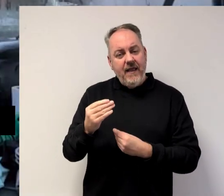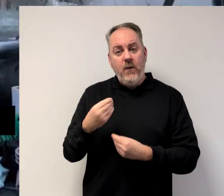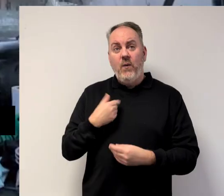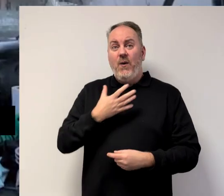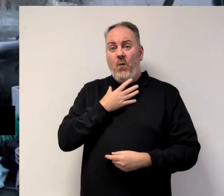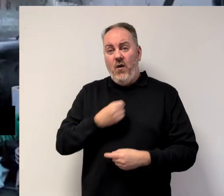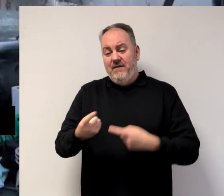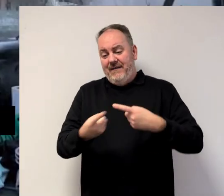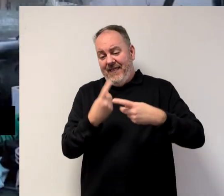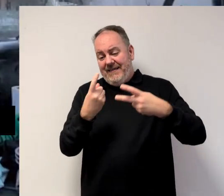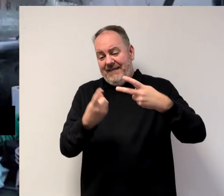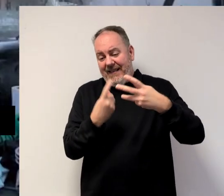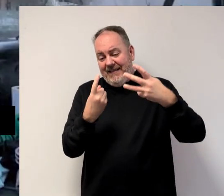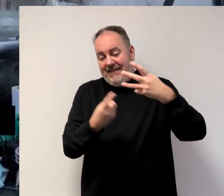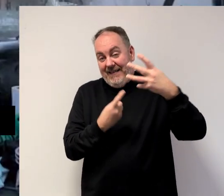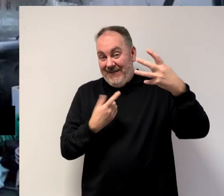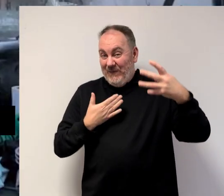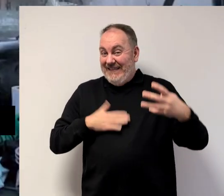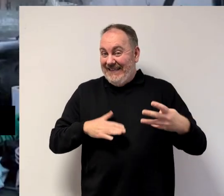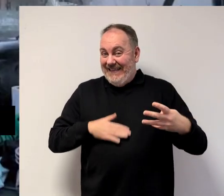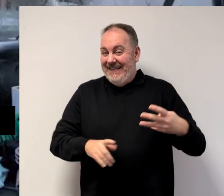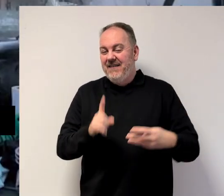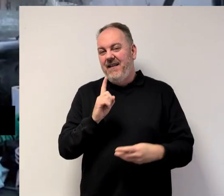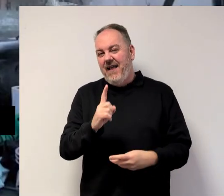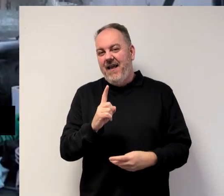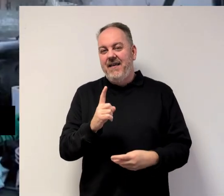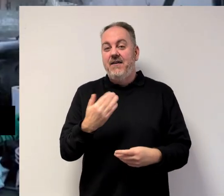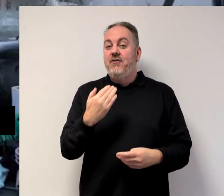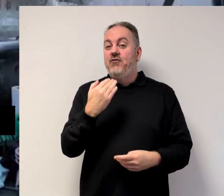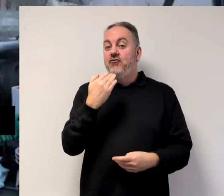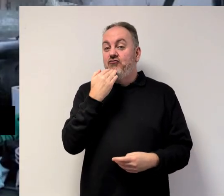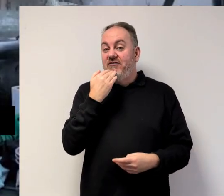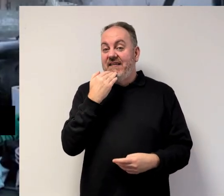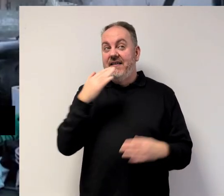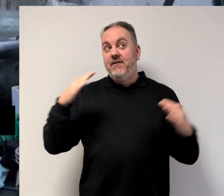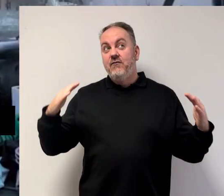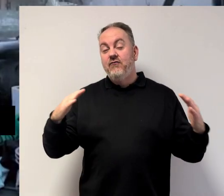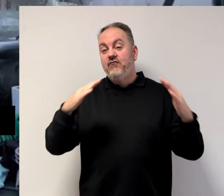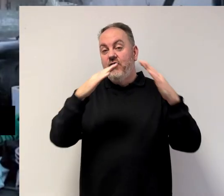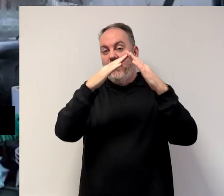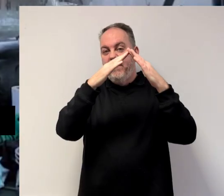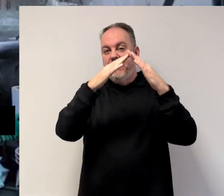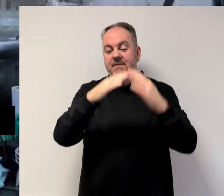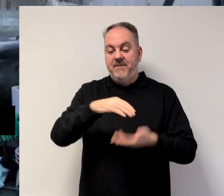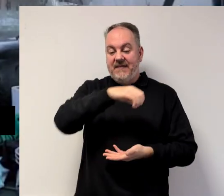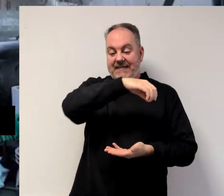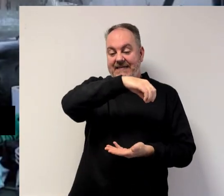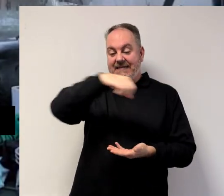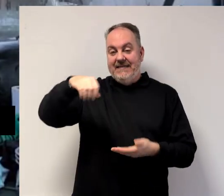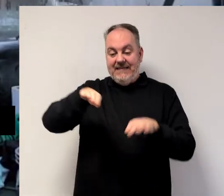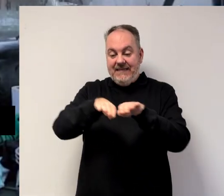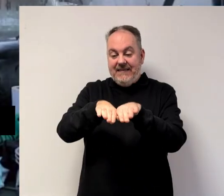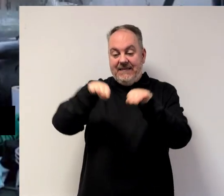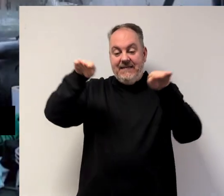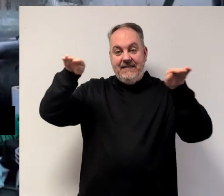green roofs, sedum roofs. We've got a wee wildlife